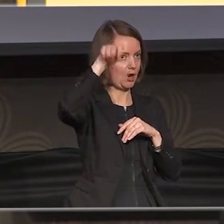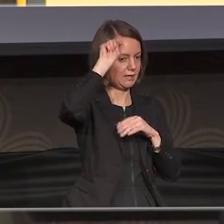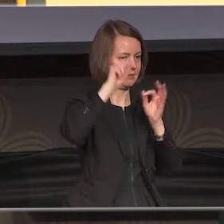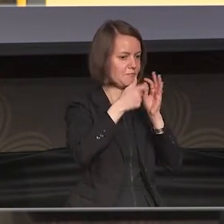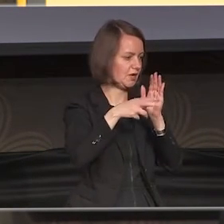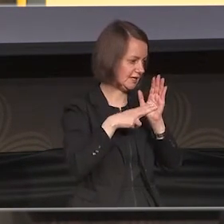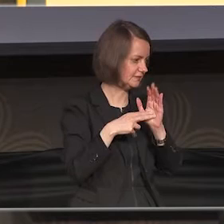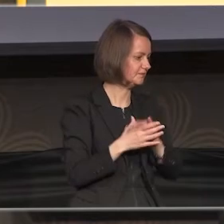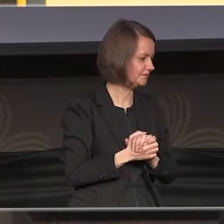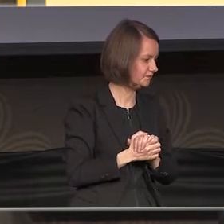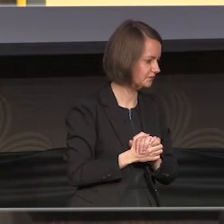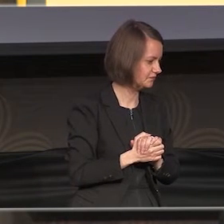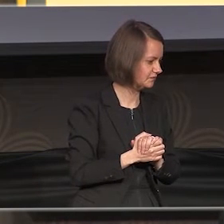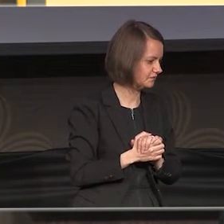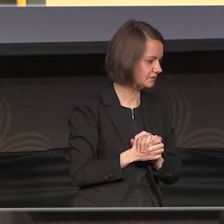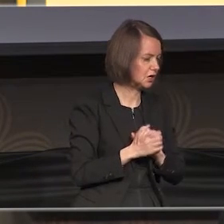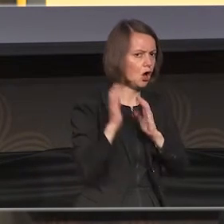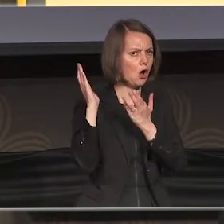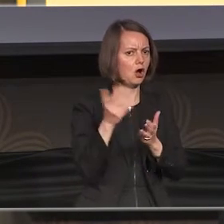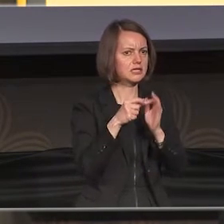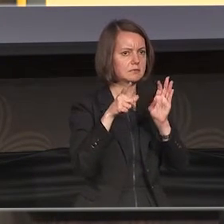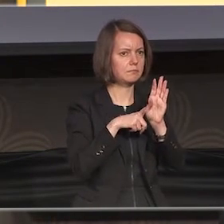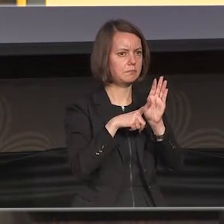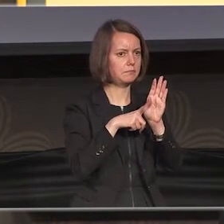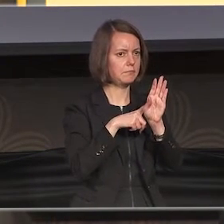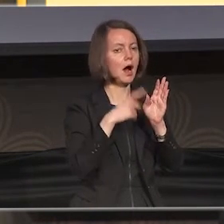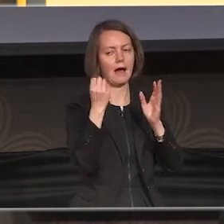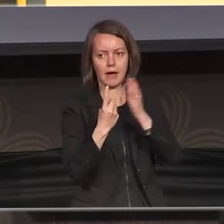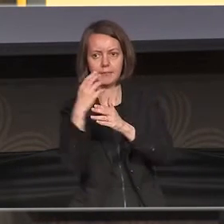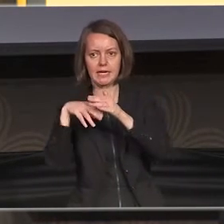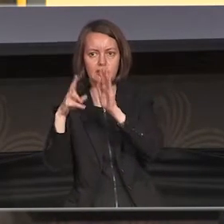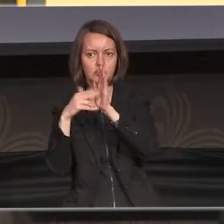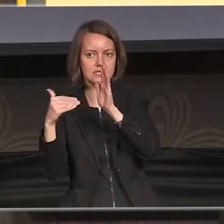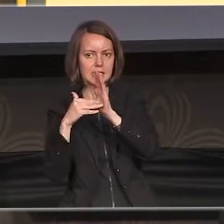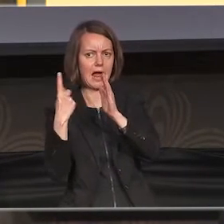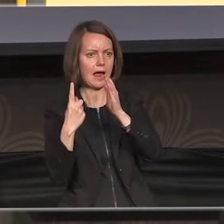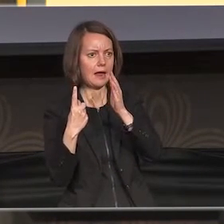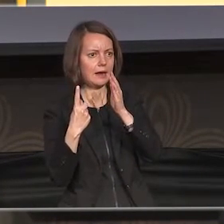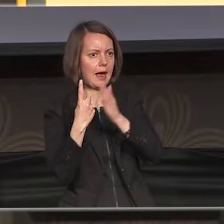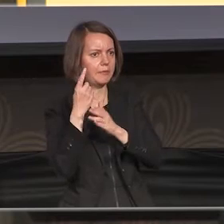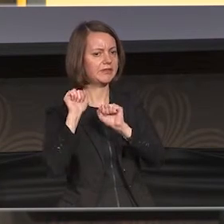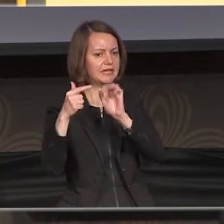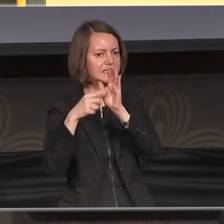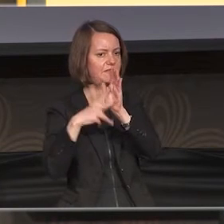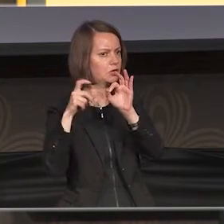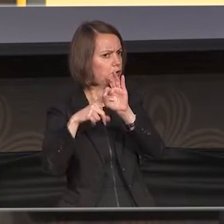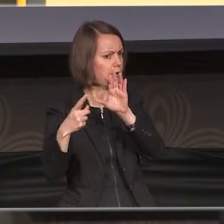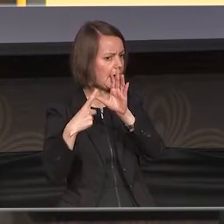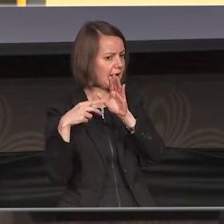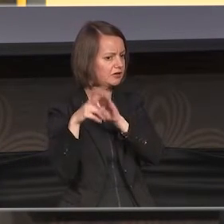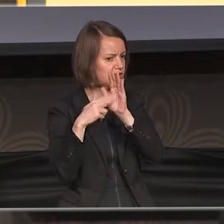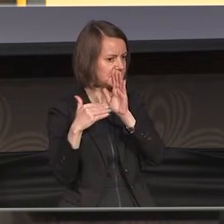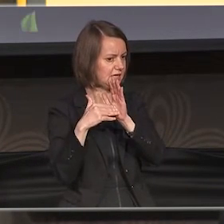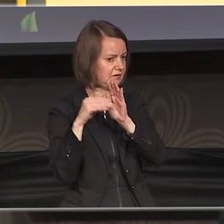SOS Black Australia was hosted by the Māori Party in Aotearoa and featured on Q&A in New Zealand.